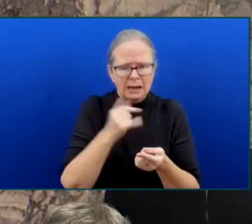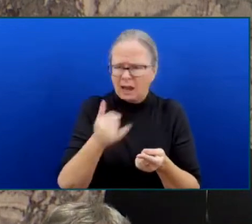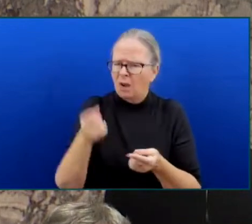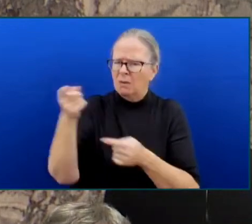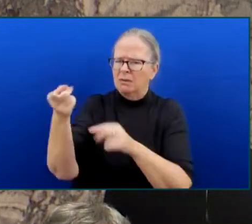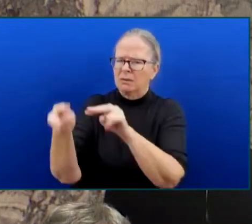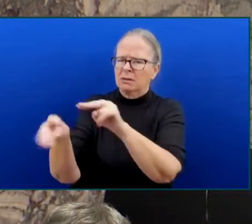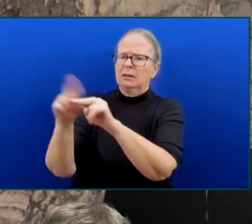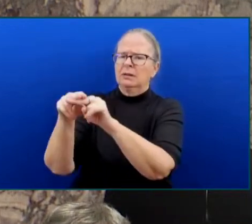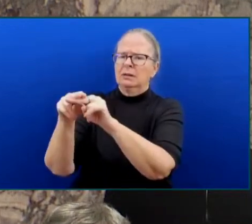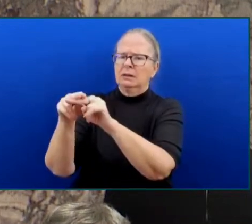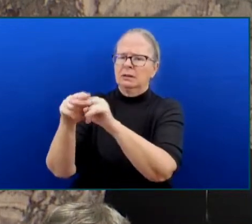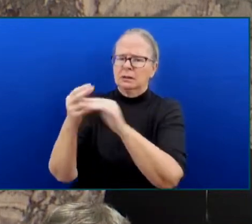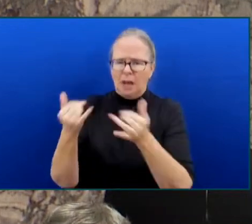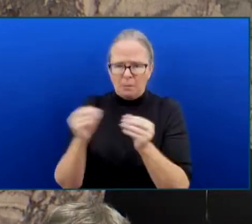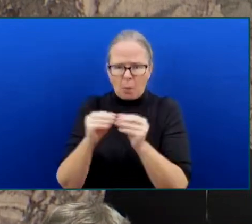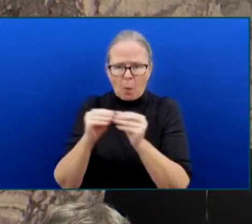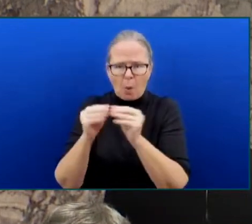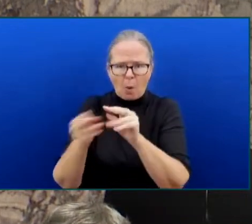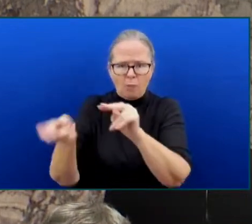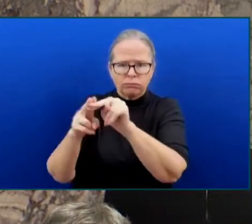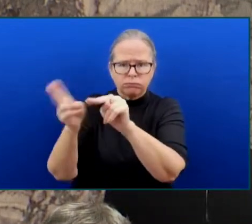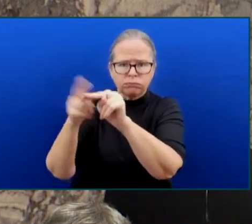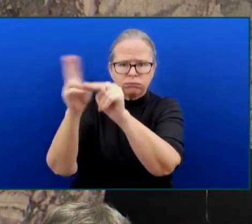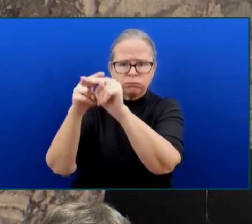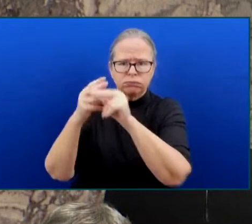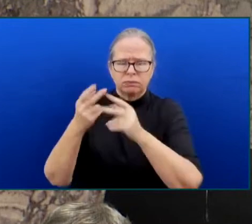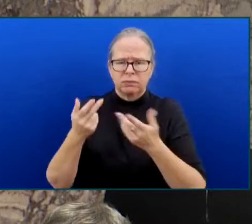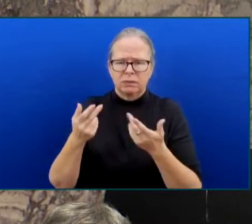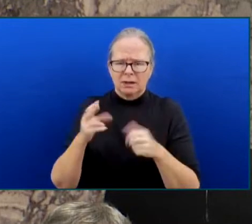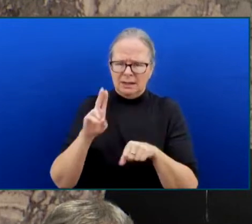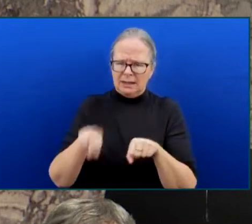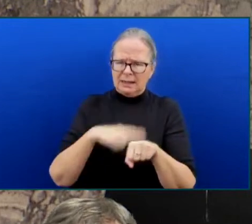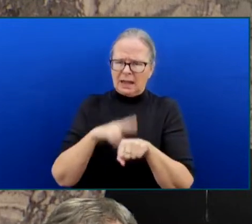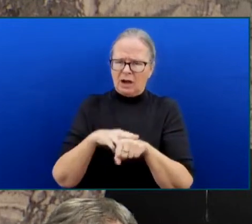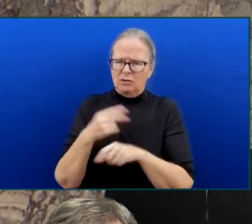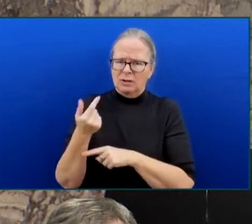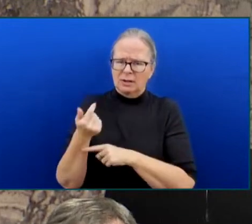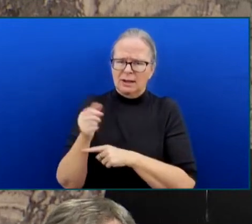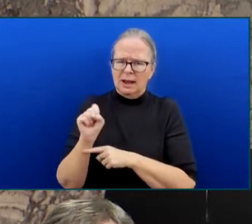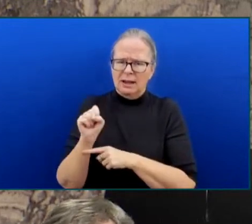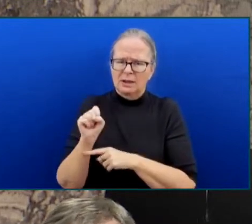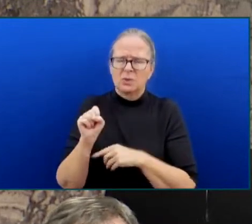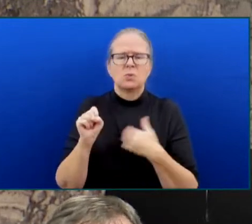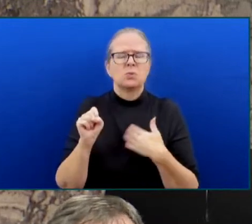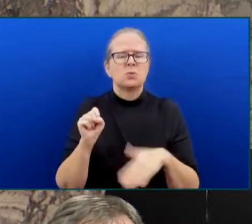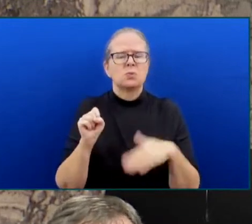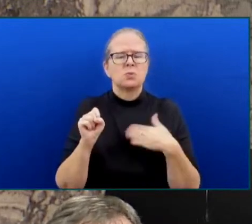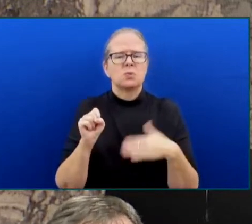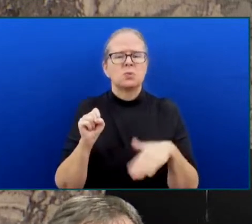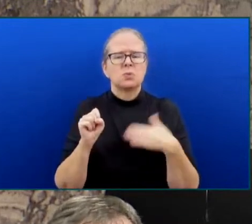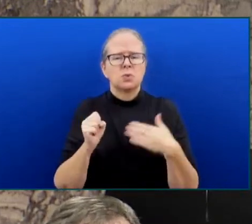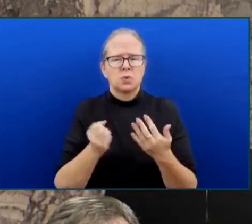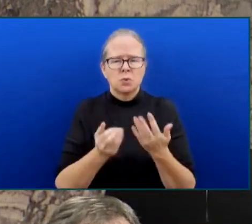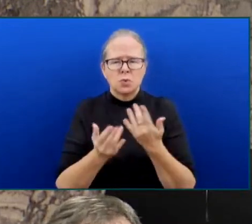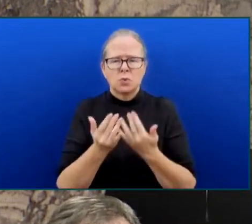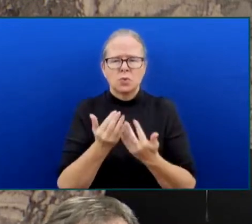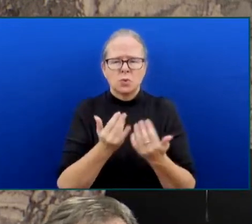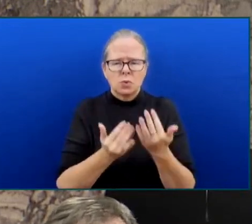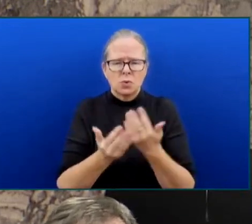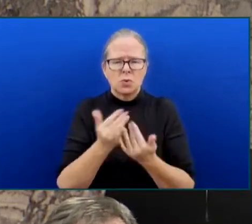Because natural gas is going to burn natural gas to produce electricity. It's going to go higher. Admit